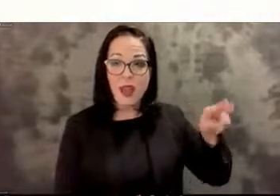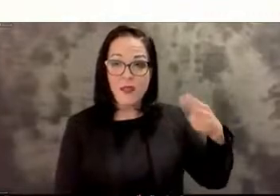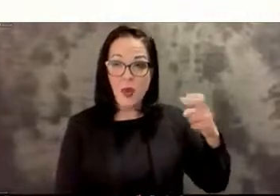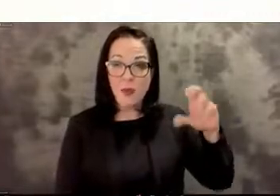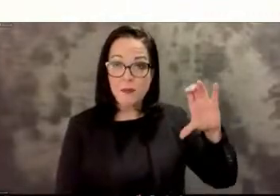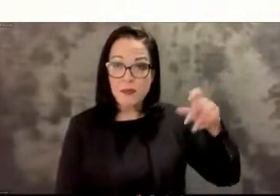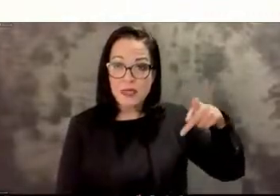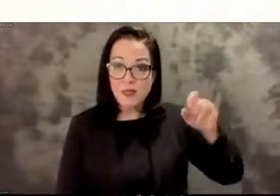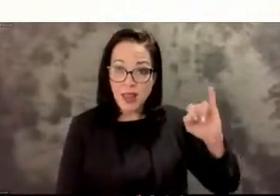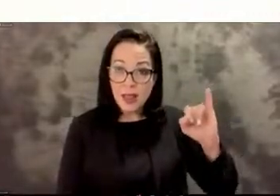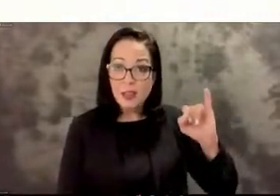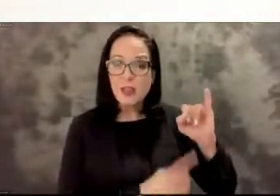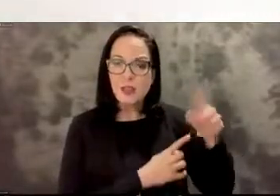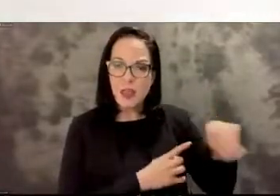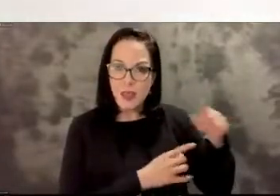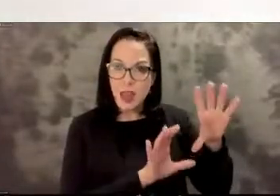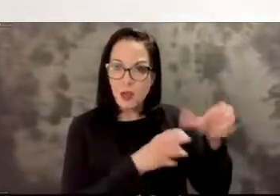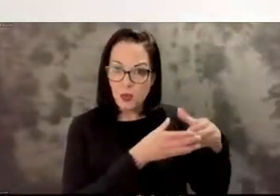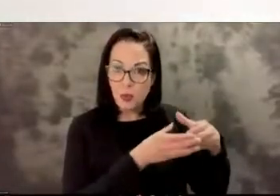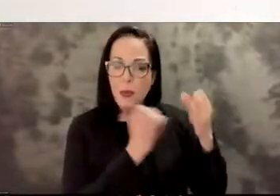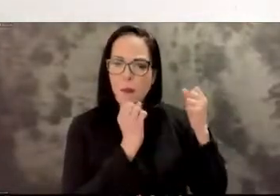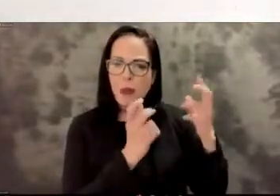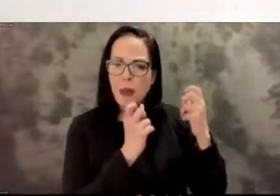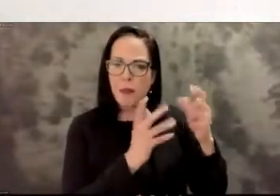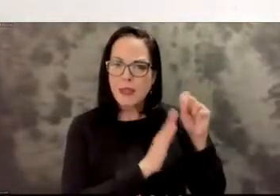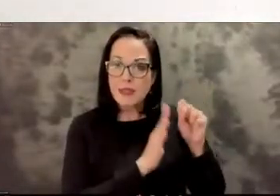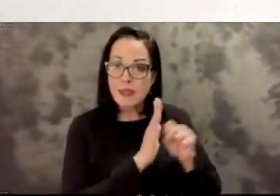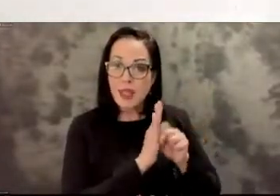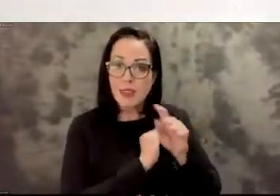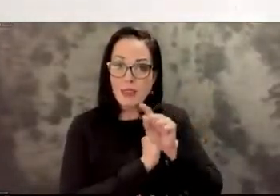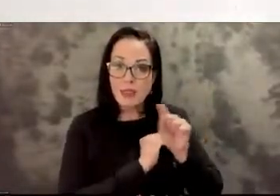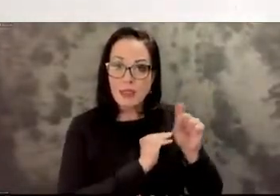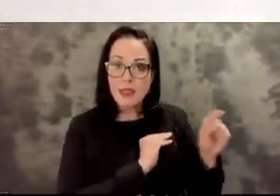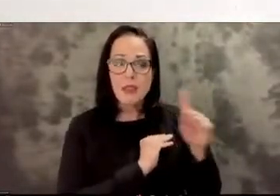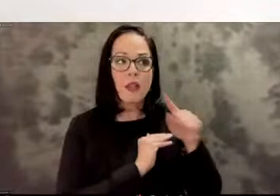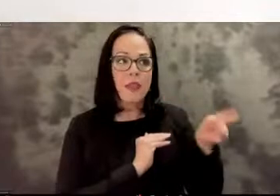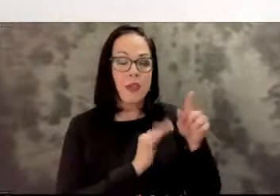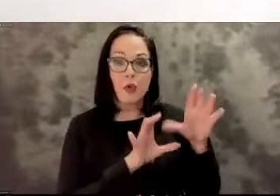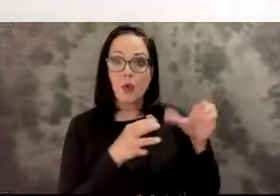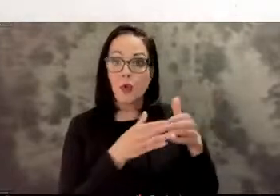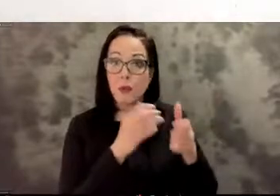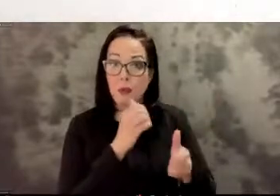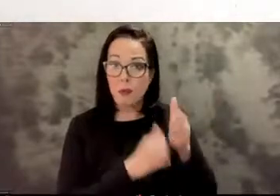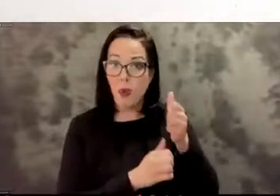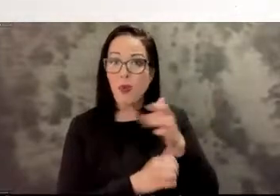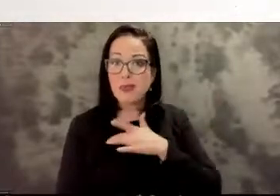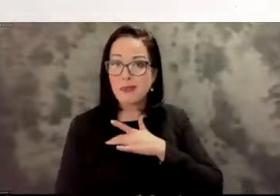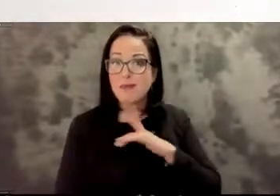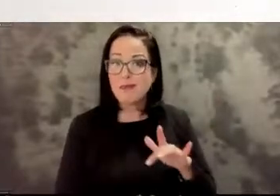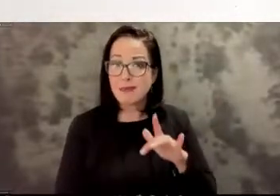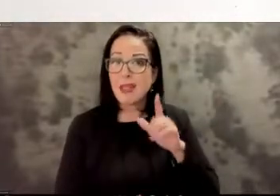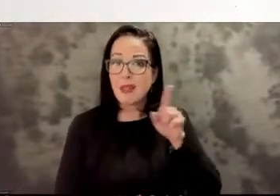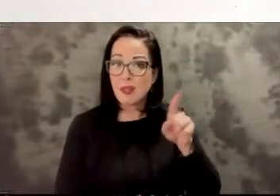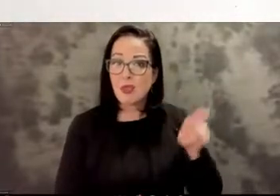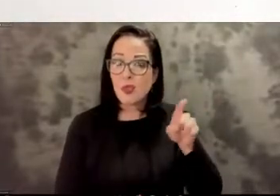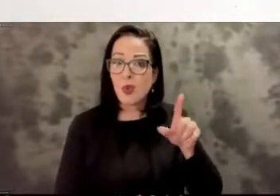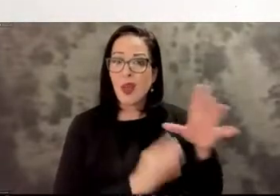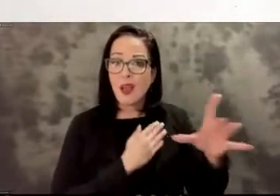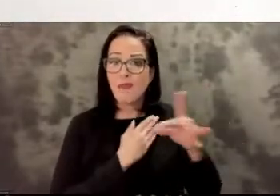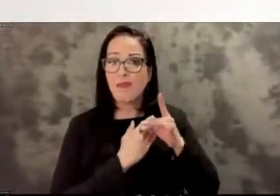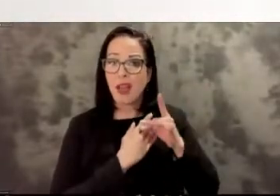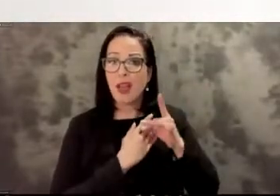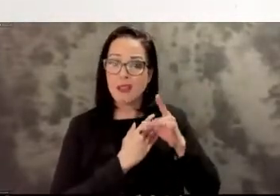in many states, they are actually the group that is most likely to contract COVID-19 and to die